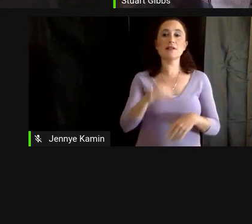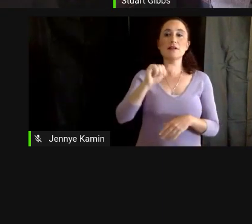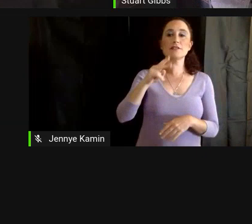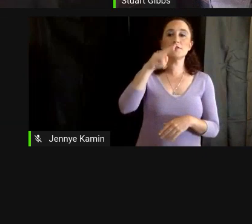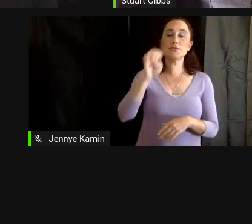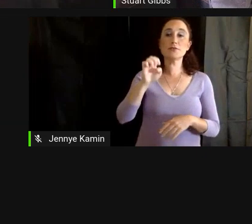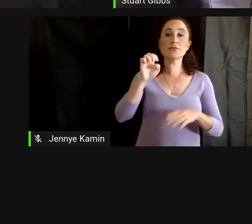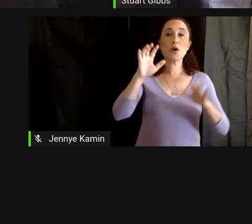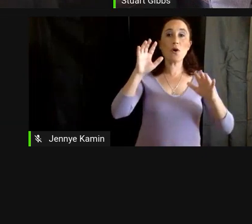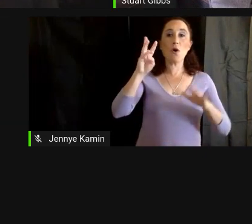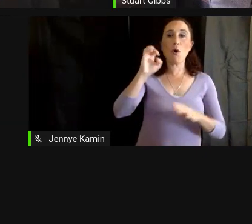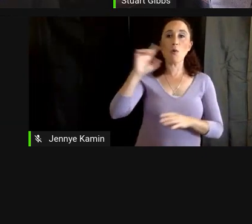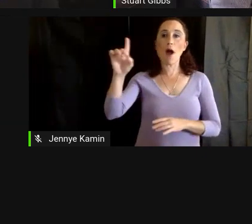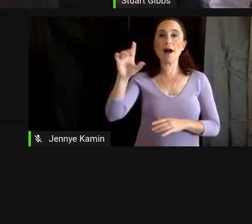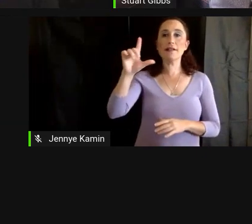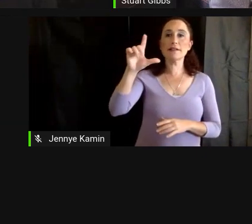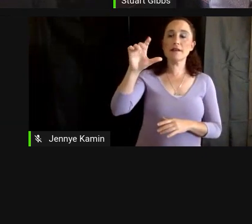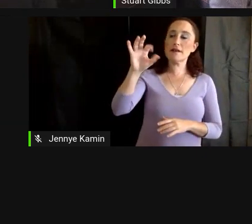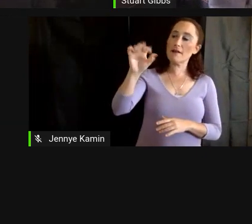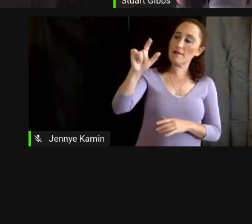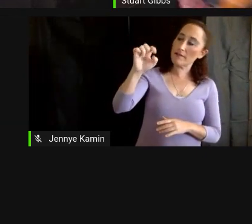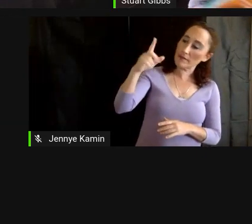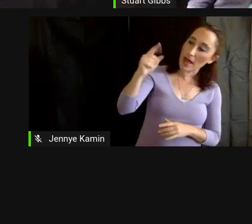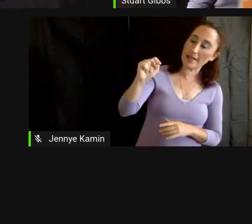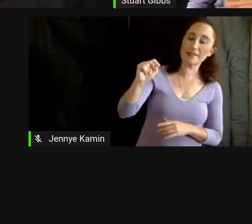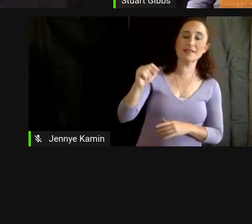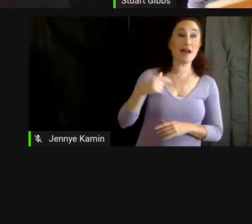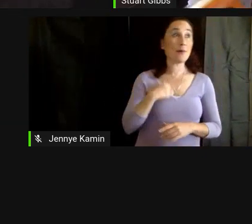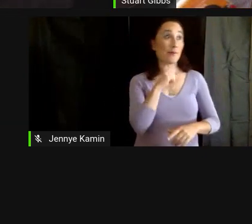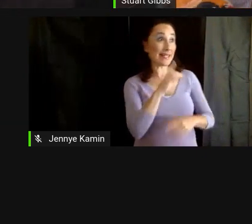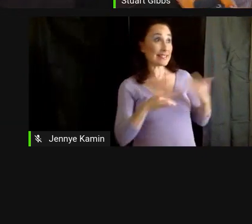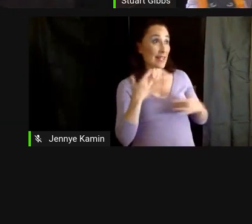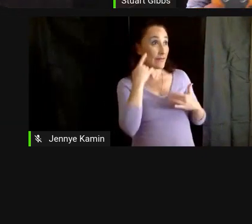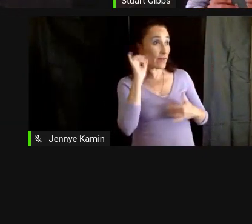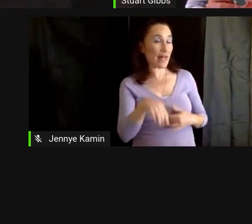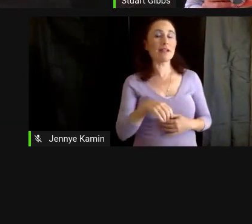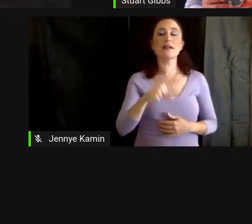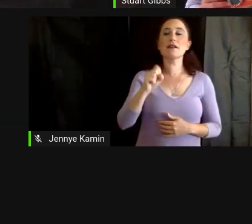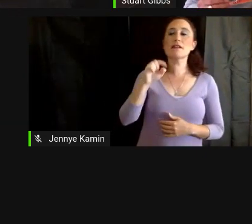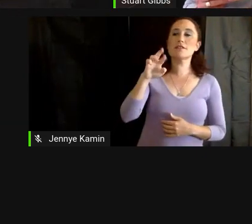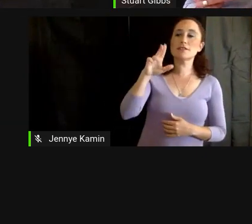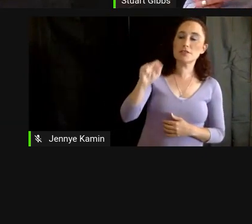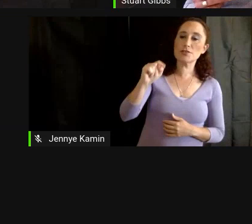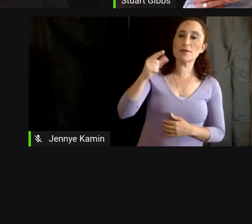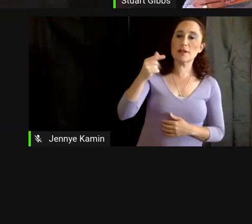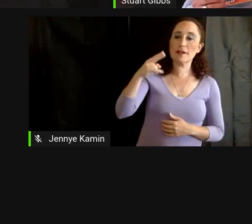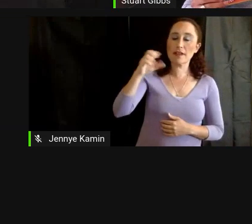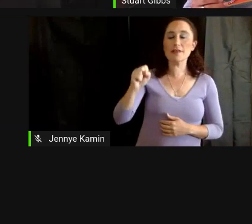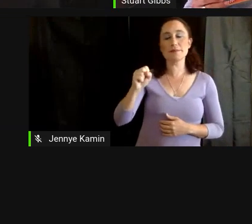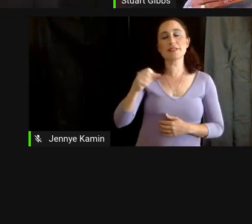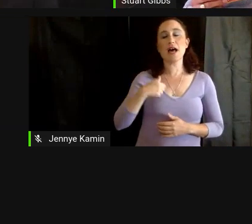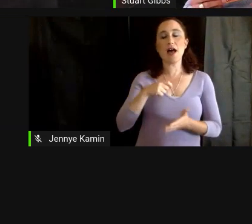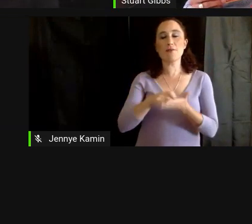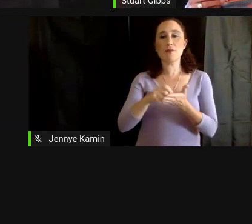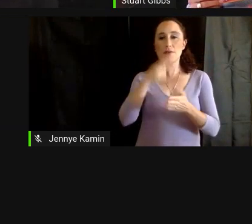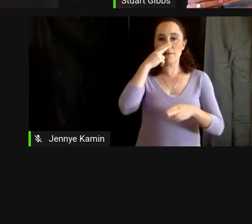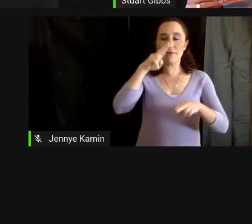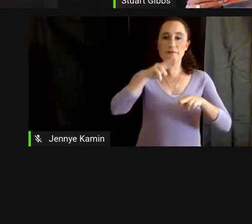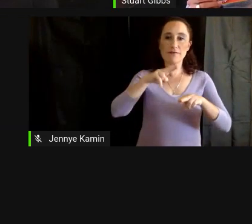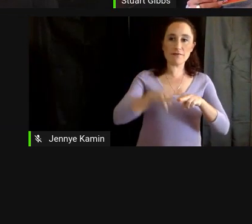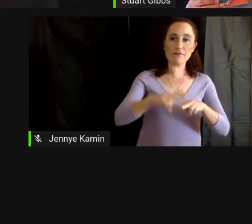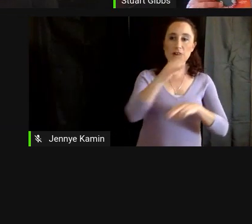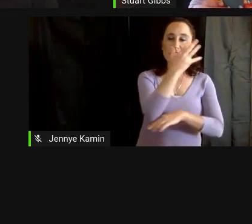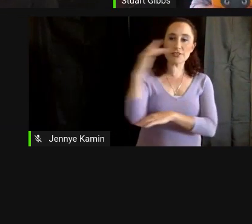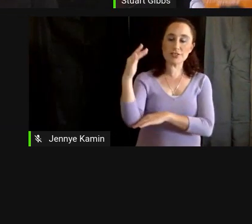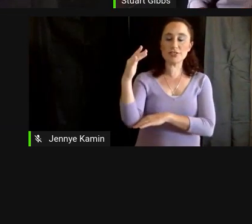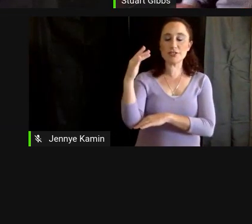I'm really excited about that one. Okay, your turn, Stuart. I'm Stuart Gibbs. I'm the author of the Fun Jungle series, of which the newest Tyrannosaurus Rex came